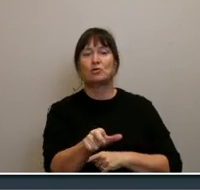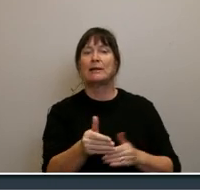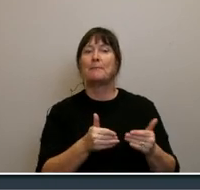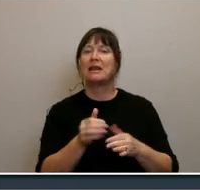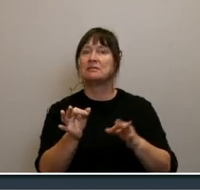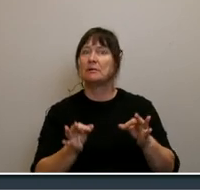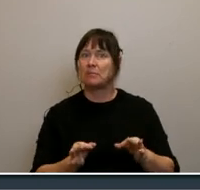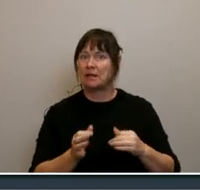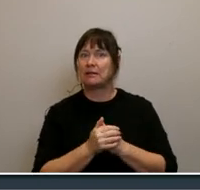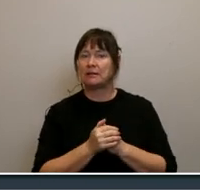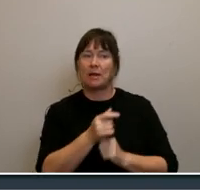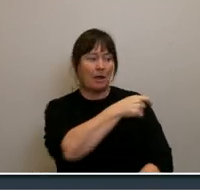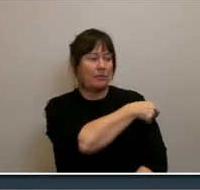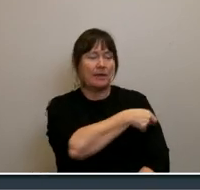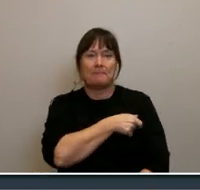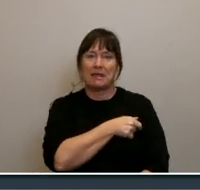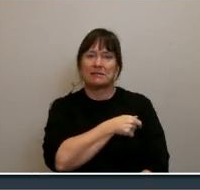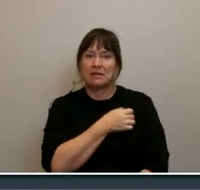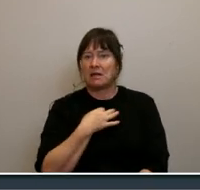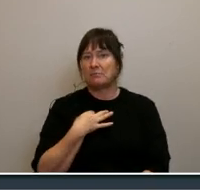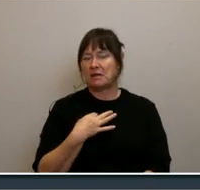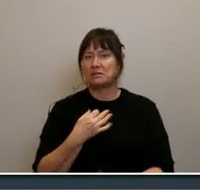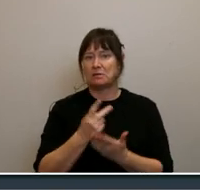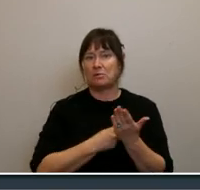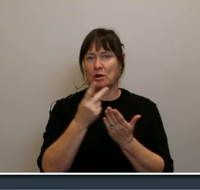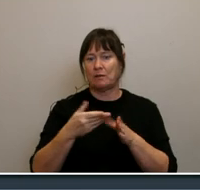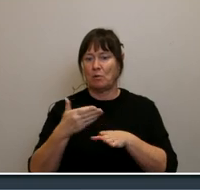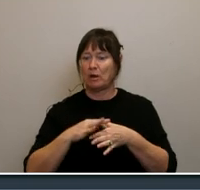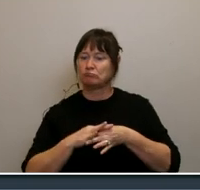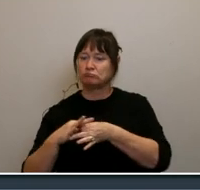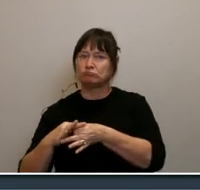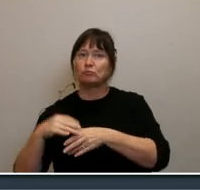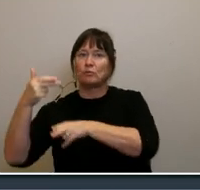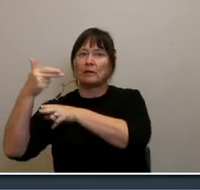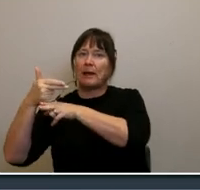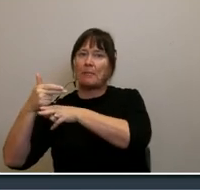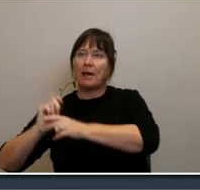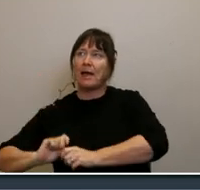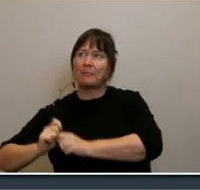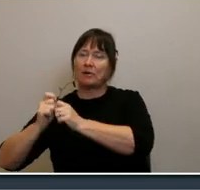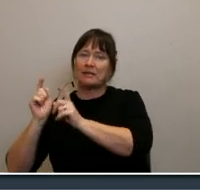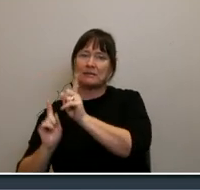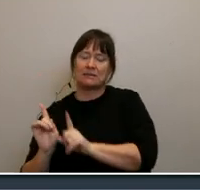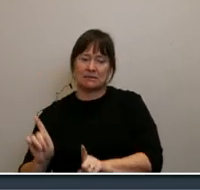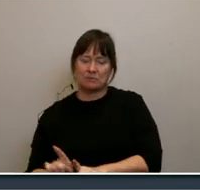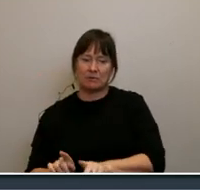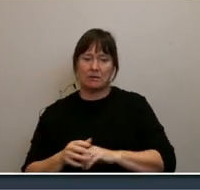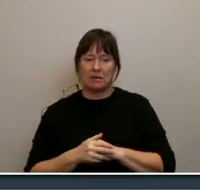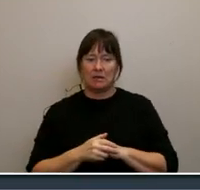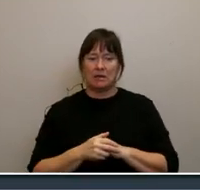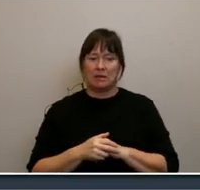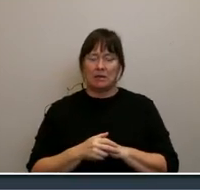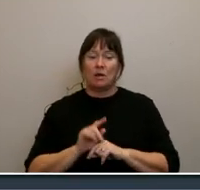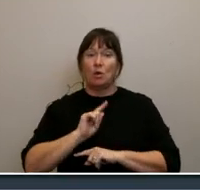plan, Napier Ambassador Program, that will work in conjunction with the CCTV upgrade in the city. Napier City